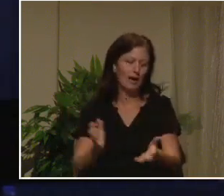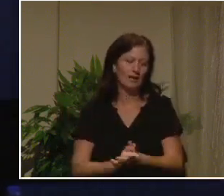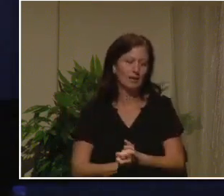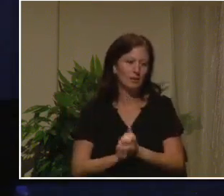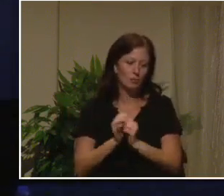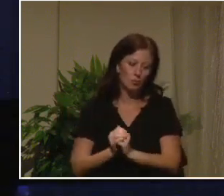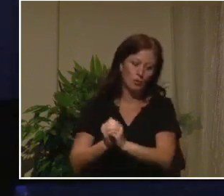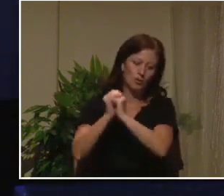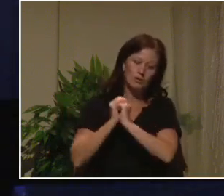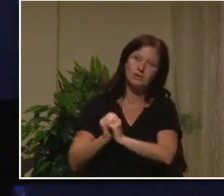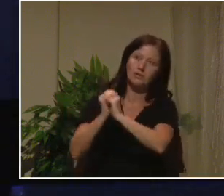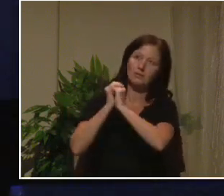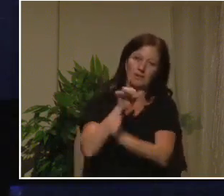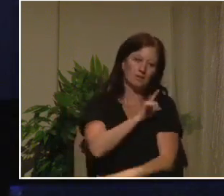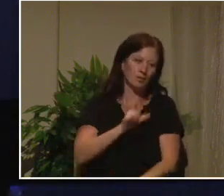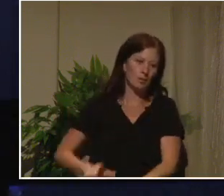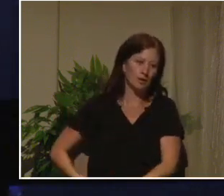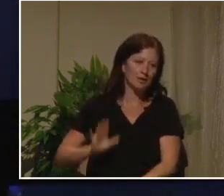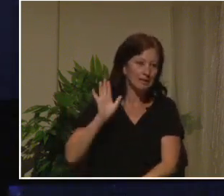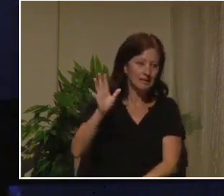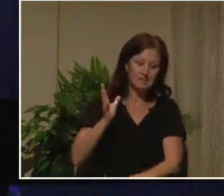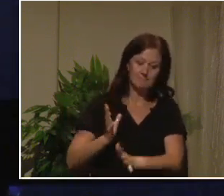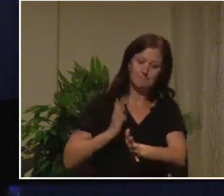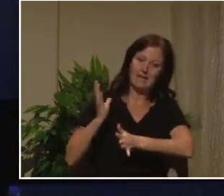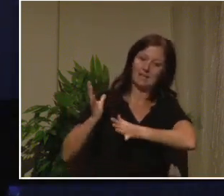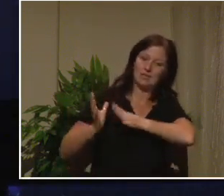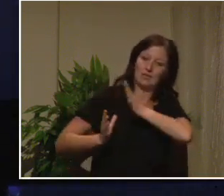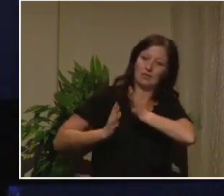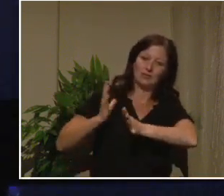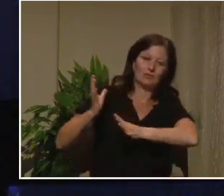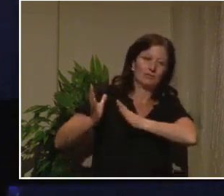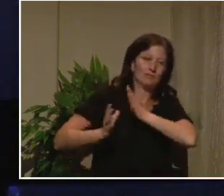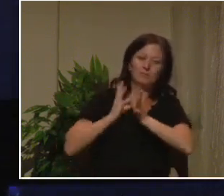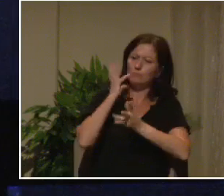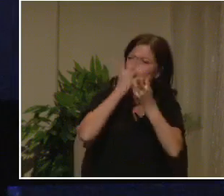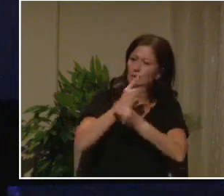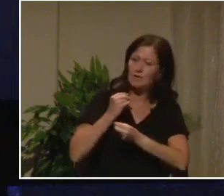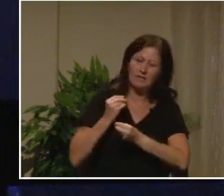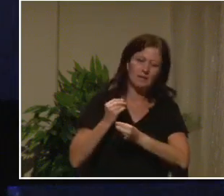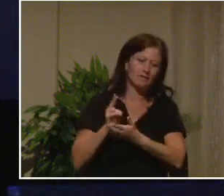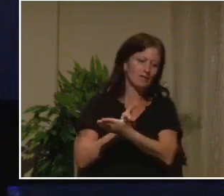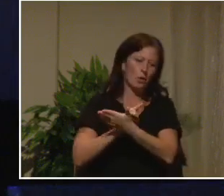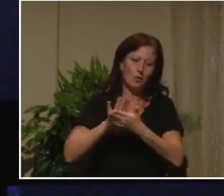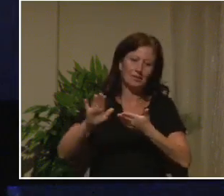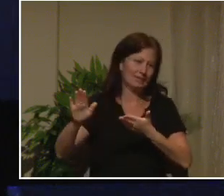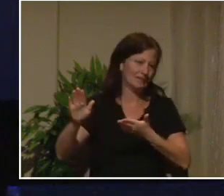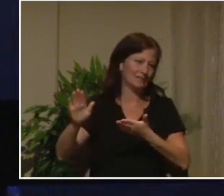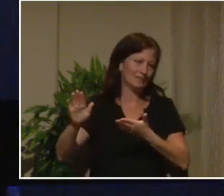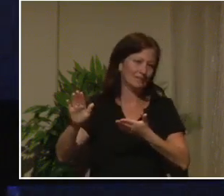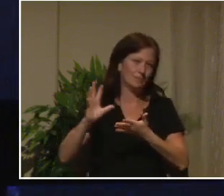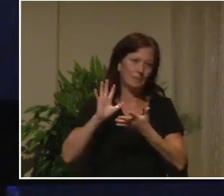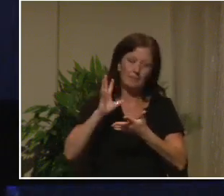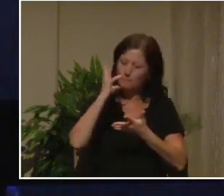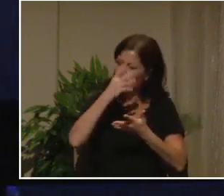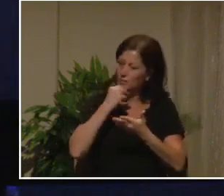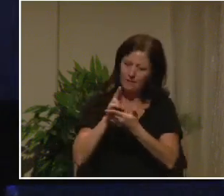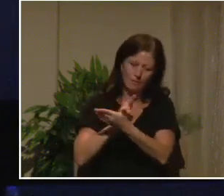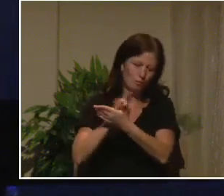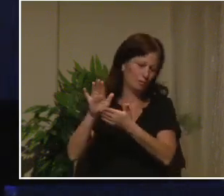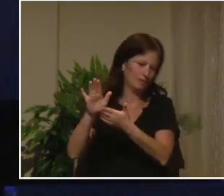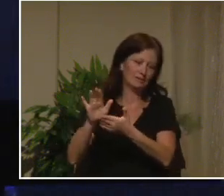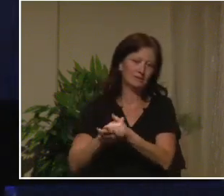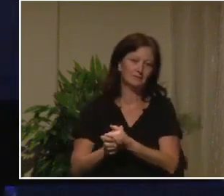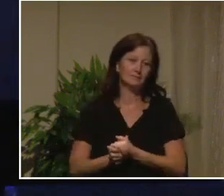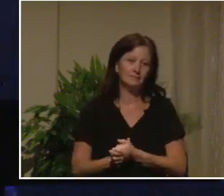Worship the Lord and the splendor of His majesty. The splendor, excuse me, of His holiness, says the Bible.